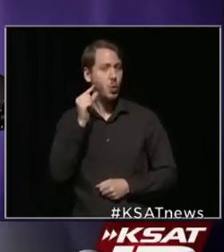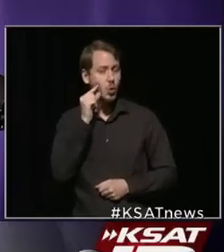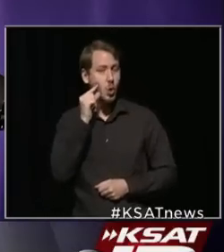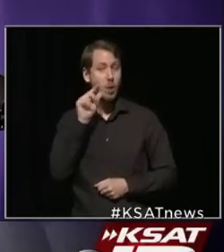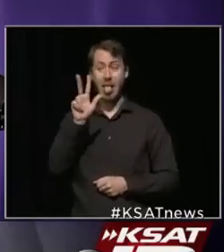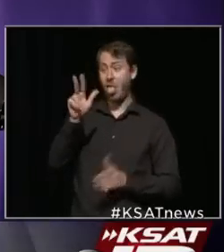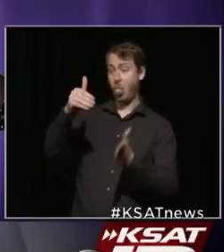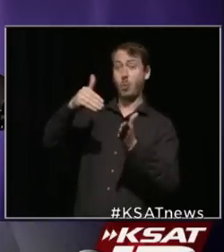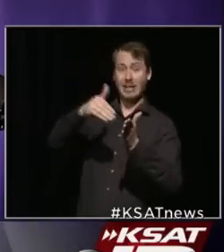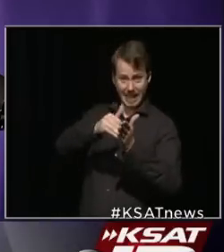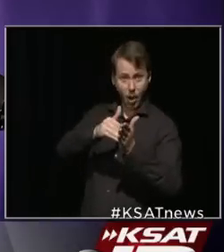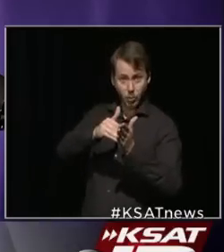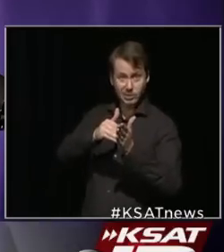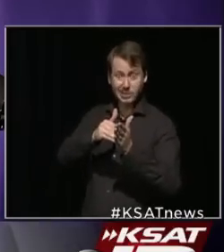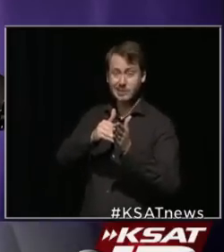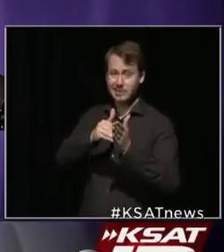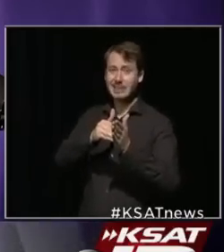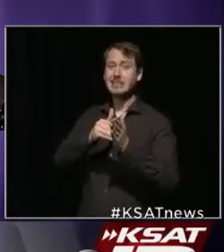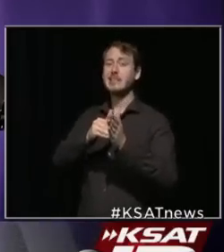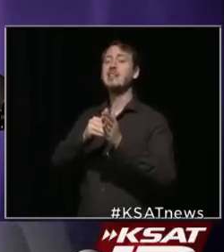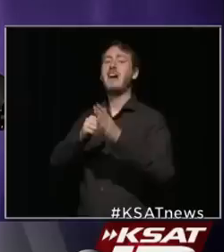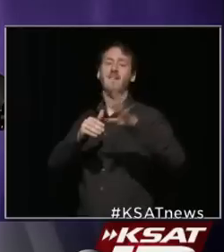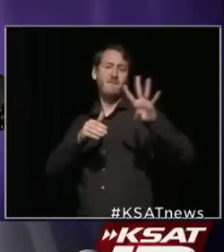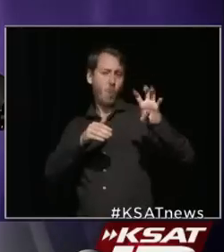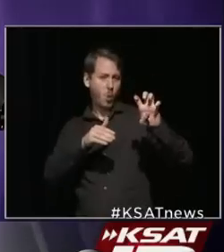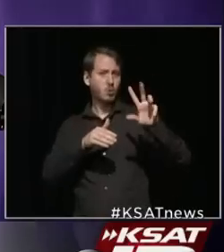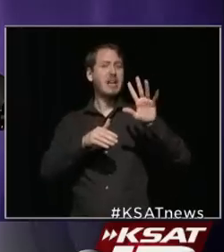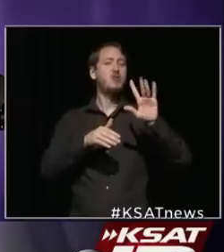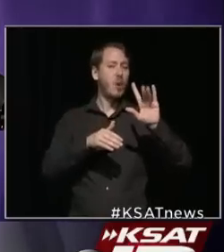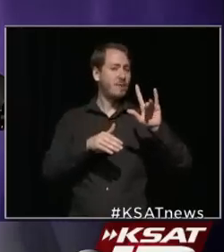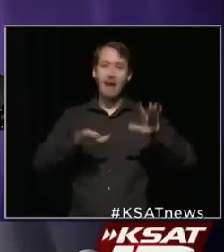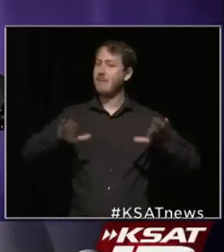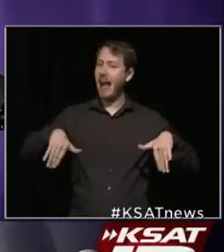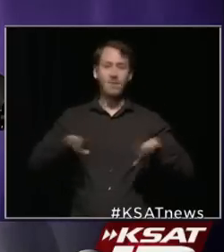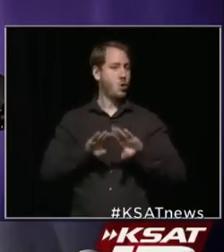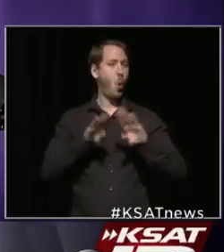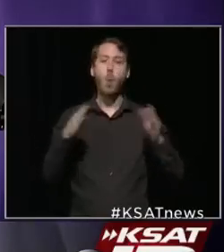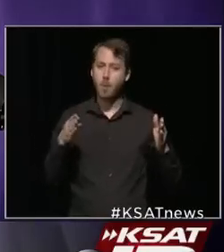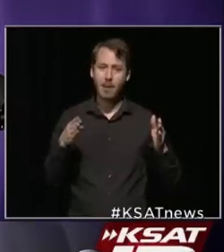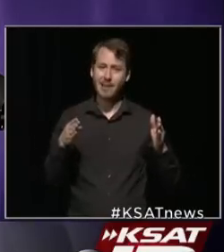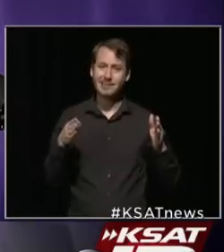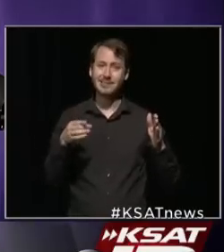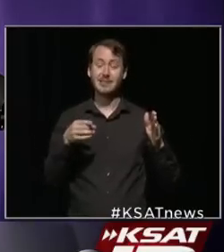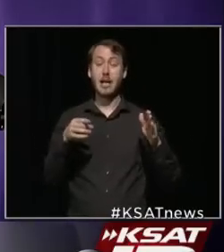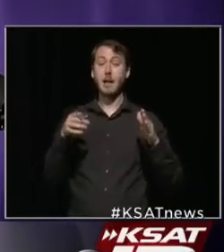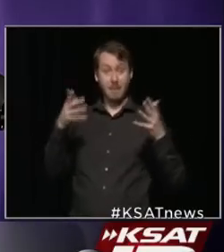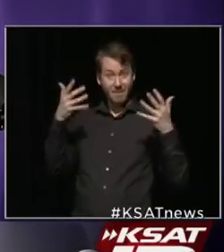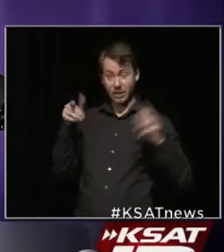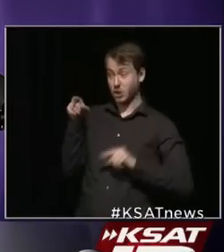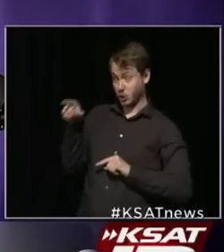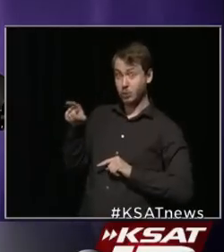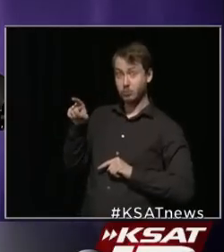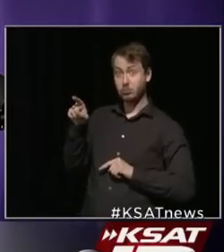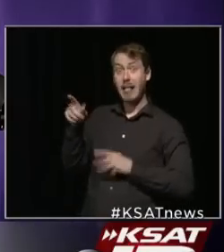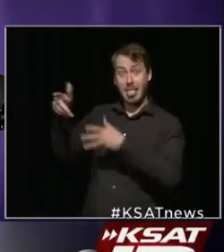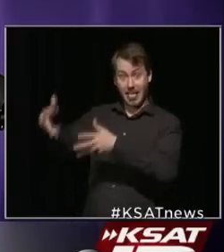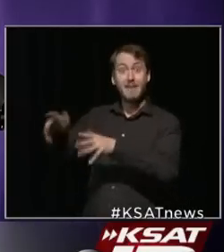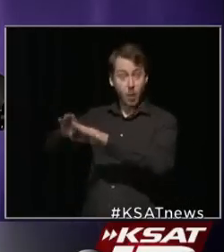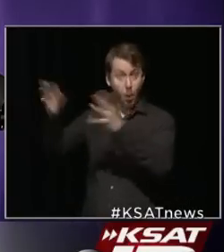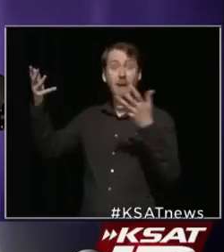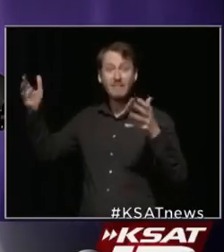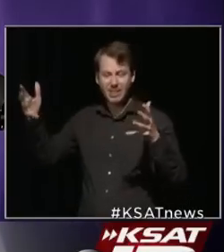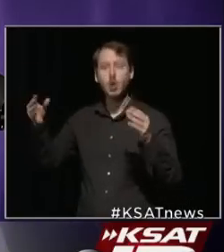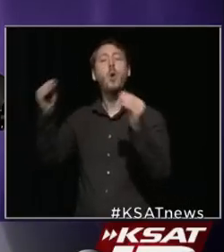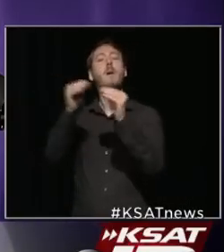those 3,000, about 425 have not opened. The ones that have opened up more